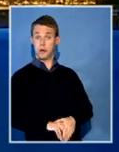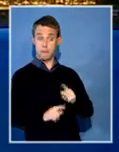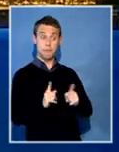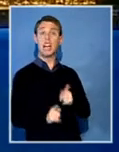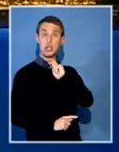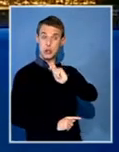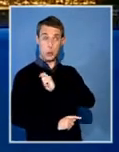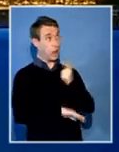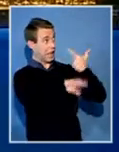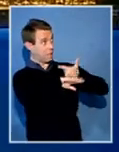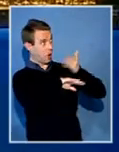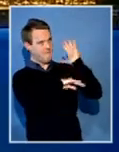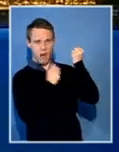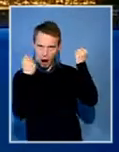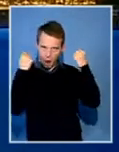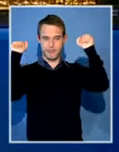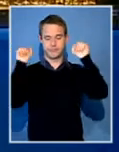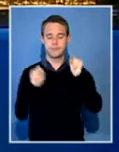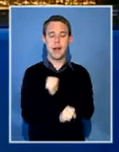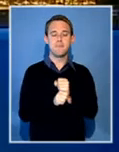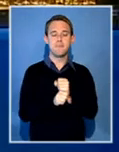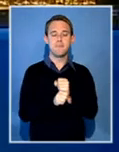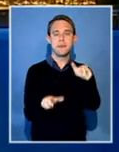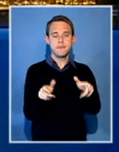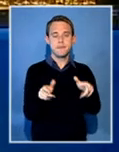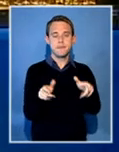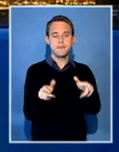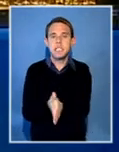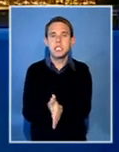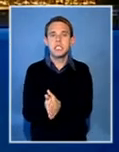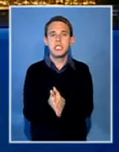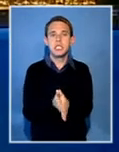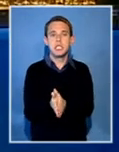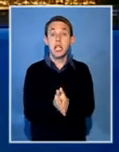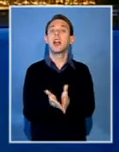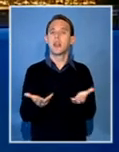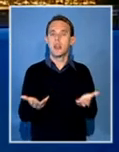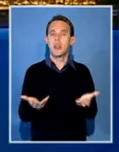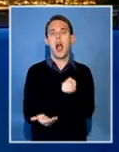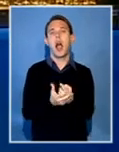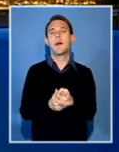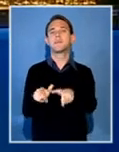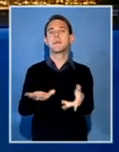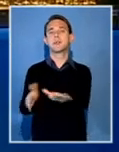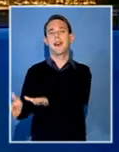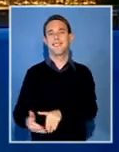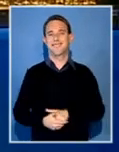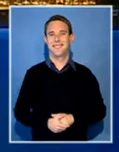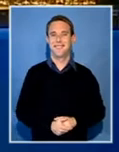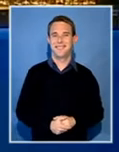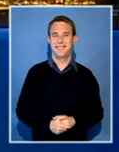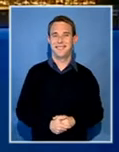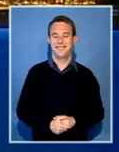see more and more life being lost. So I think they have a role to play. But I think, again,